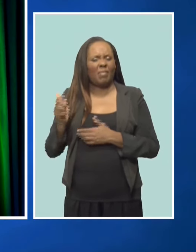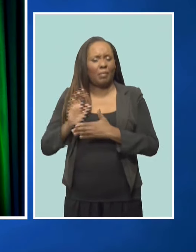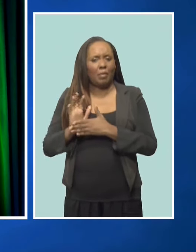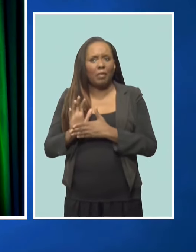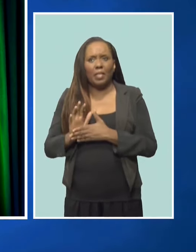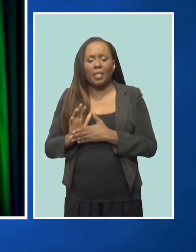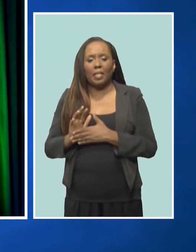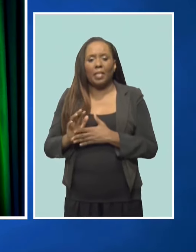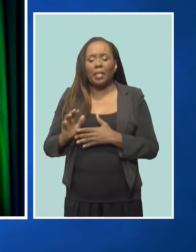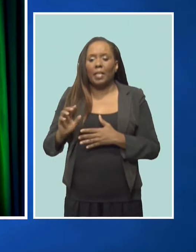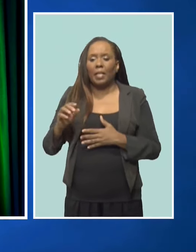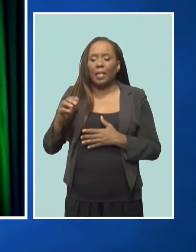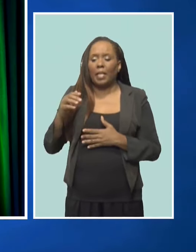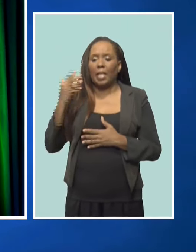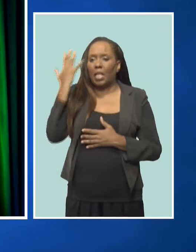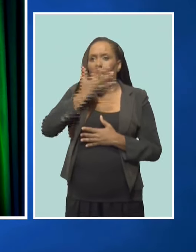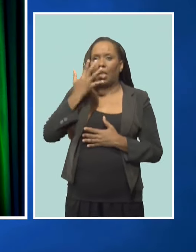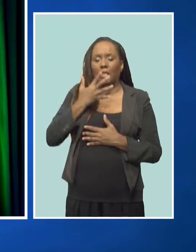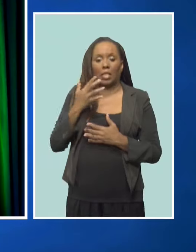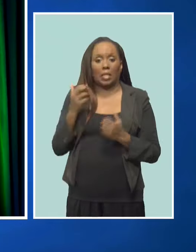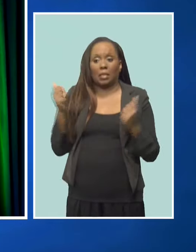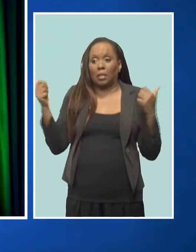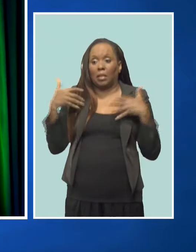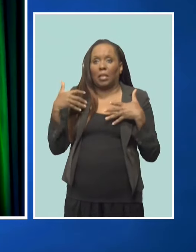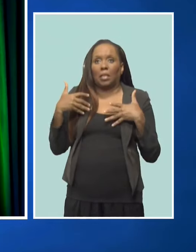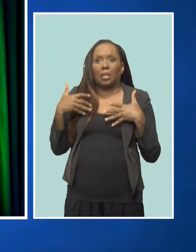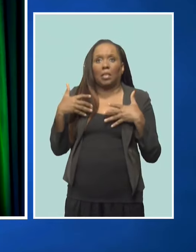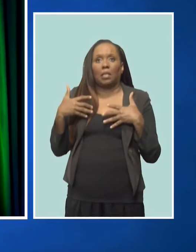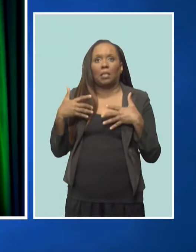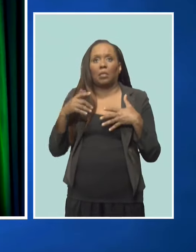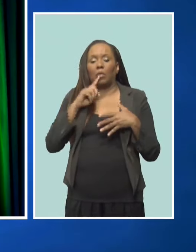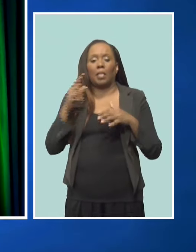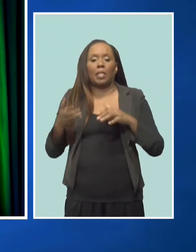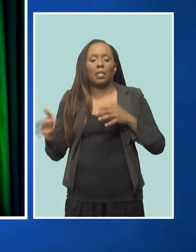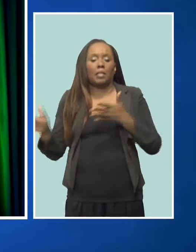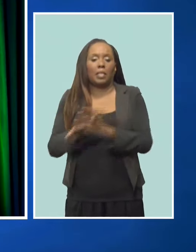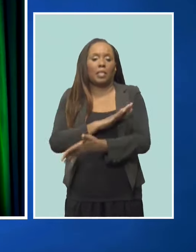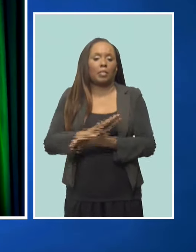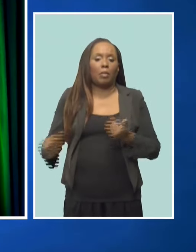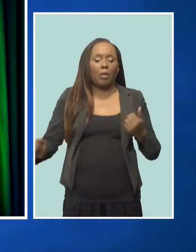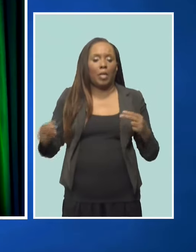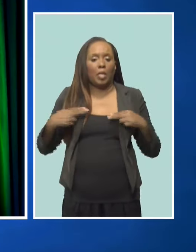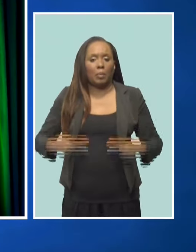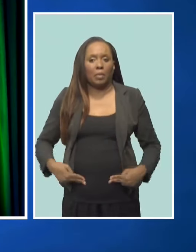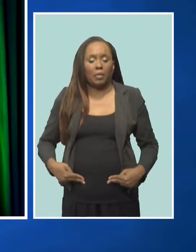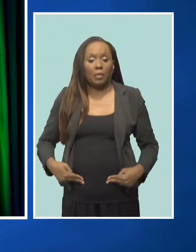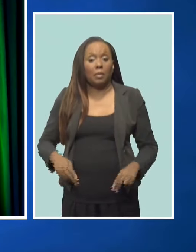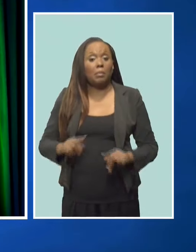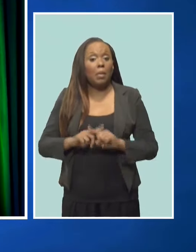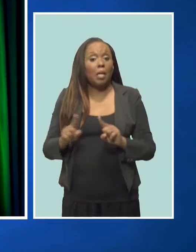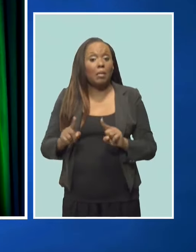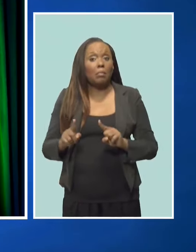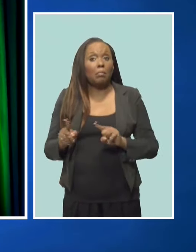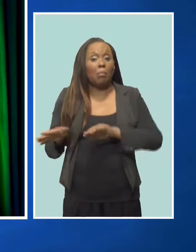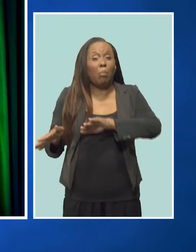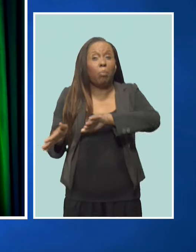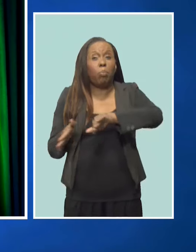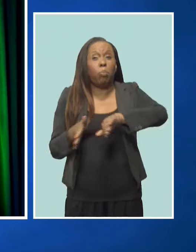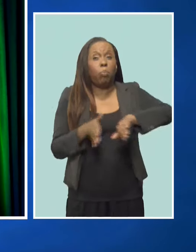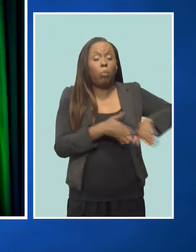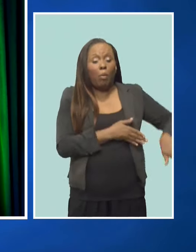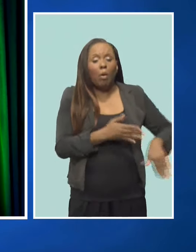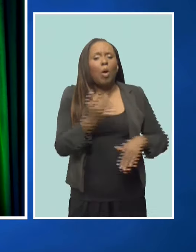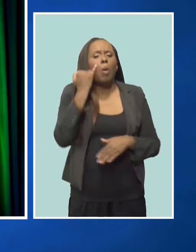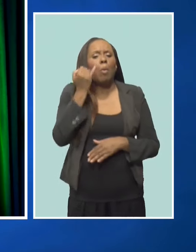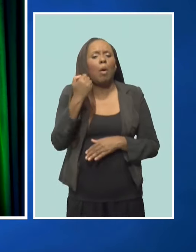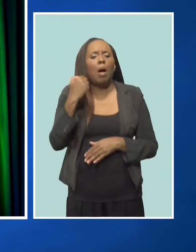poised to wipe out humanity. But what if I told you there's a positive side to AI? What if I told you